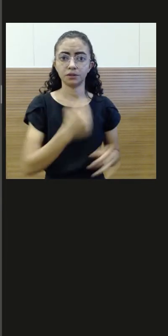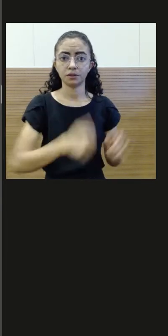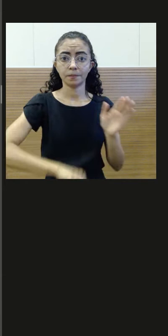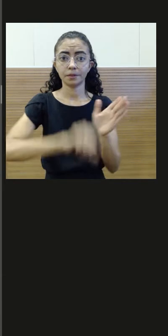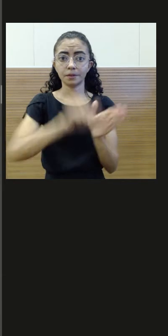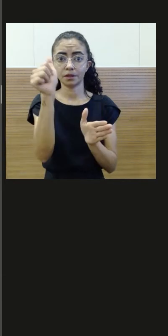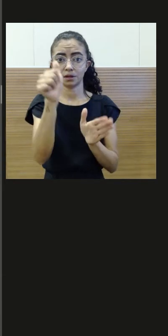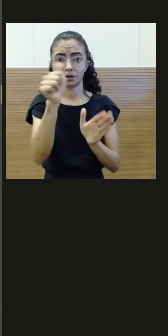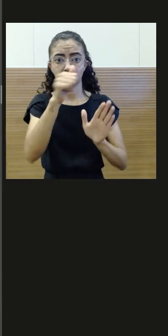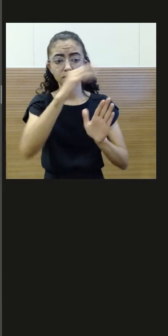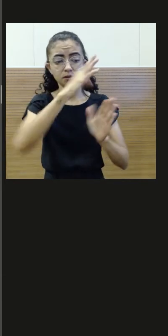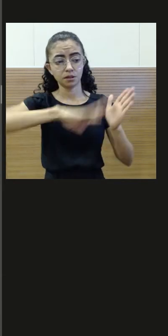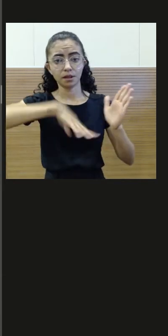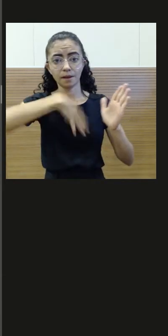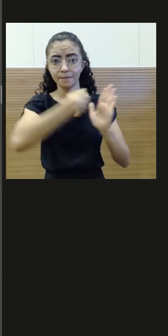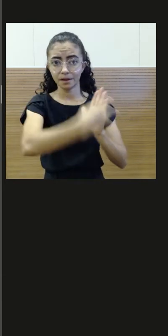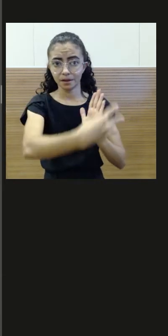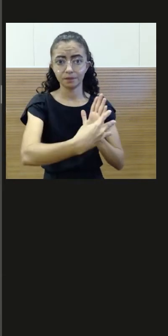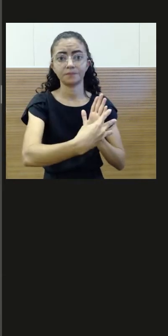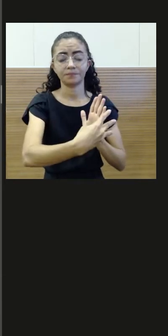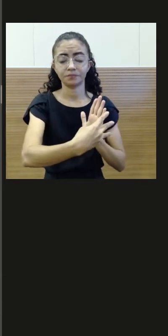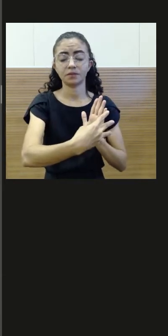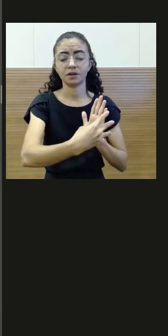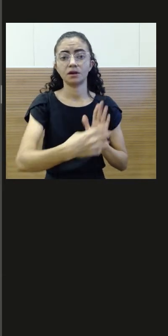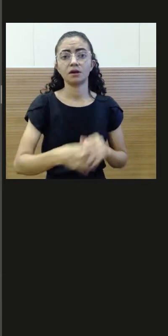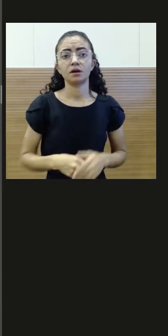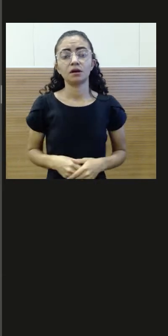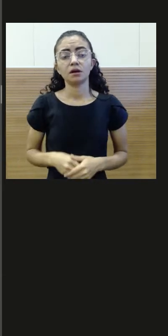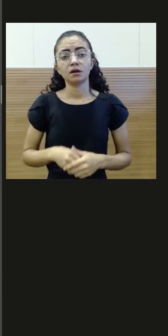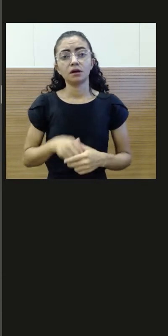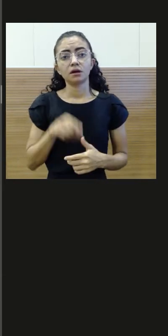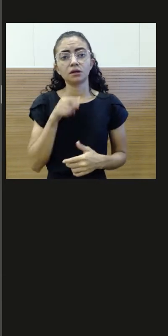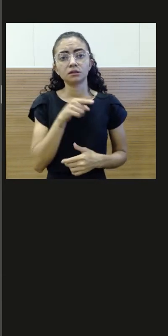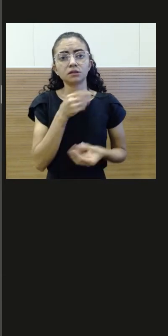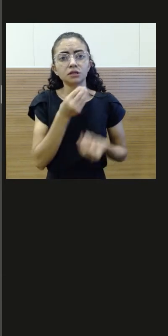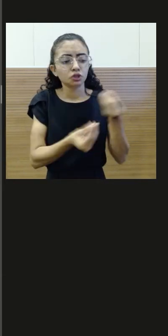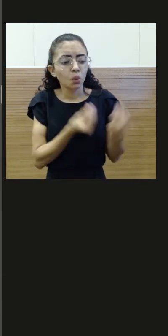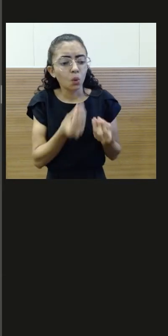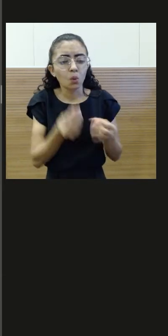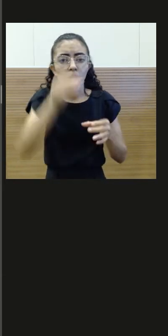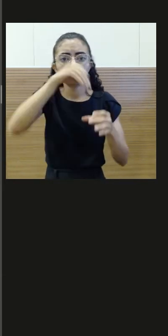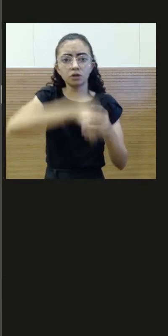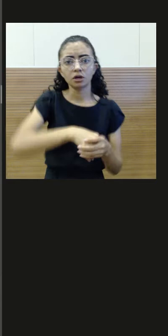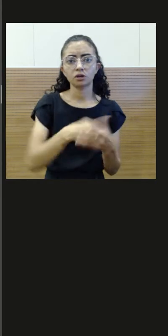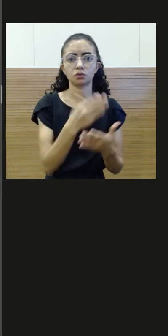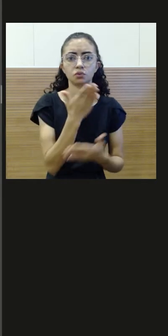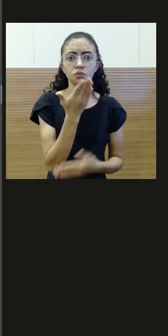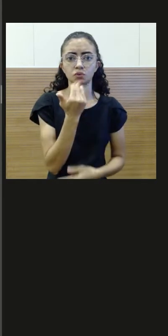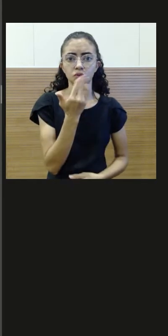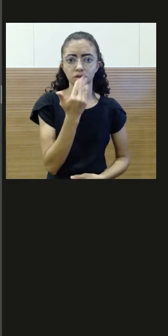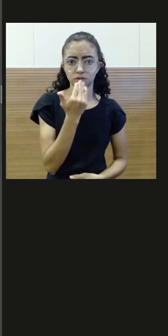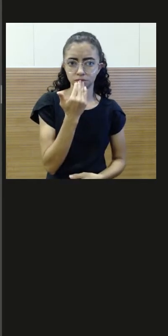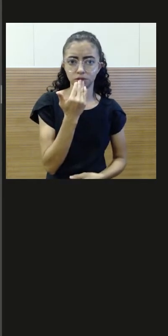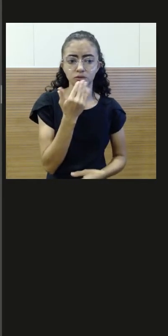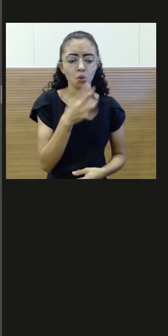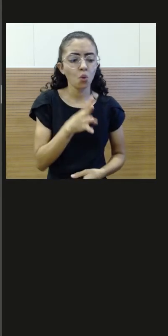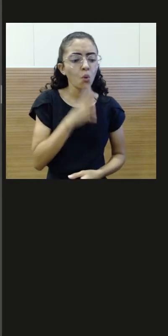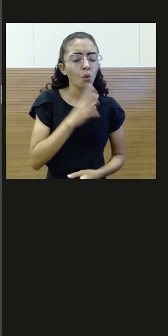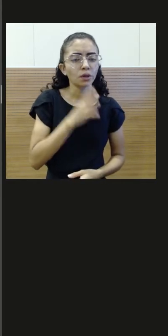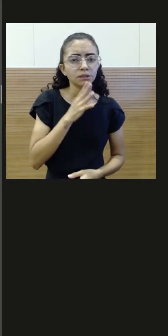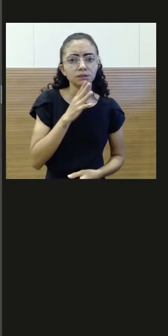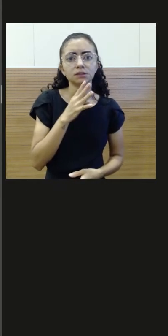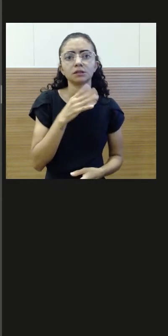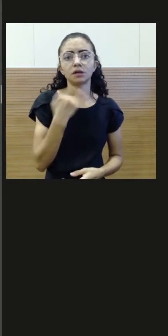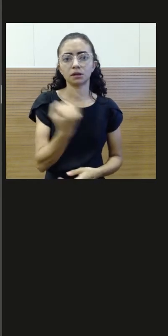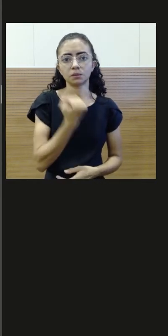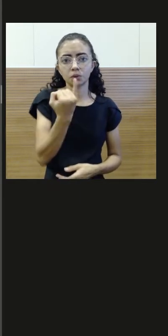foods is the first essential in dietary treatment of disease or in any quantitative study of human nutrition.